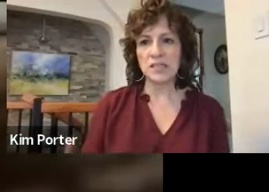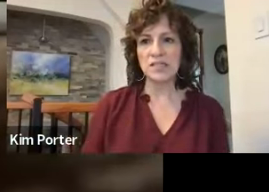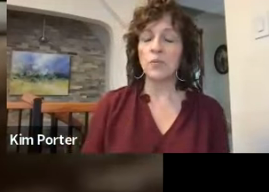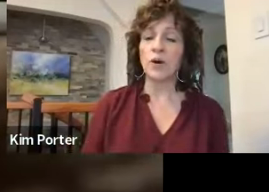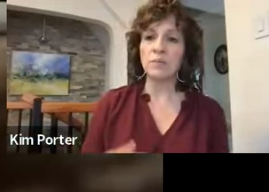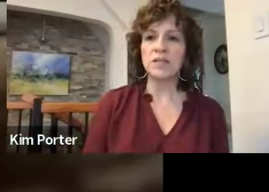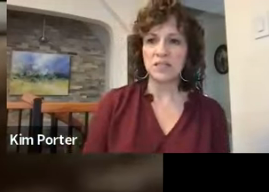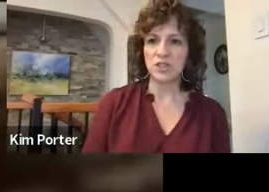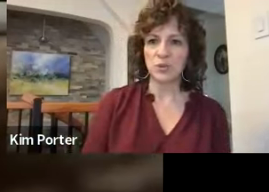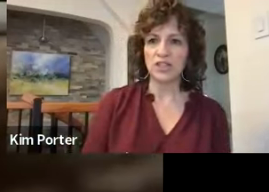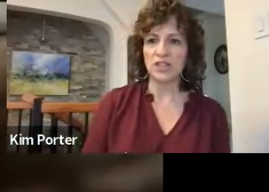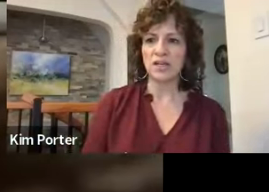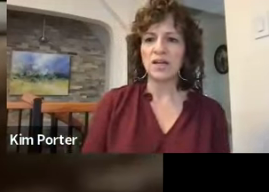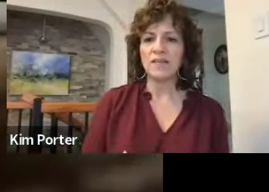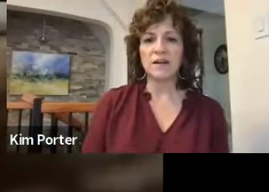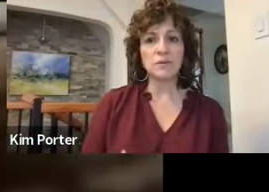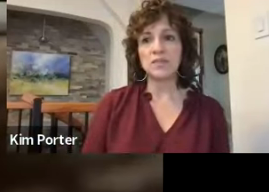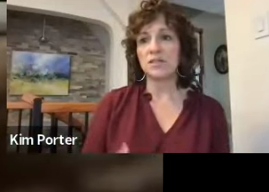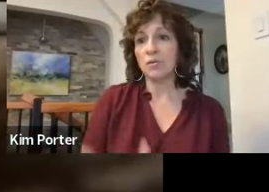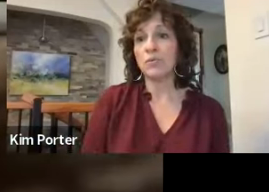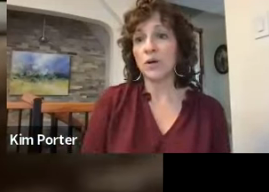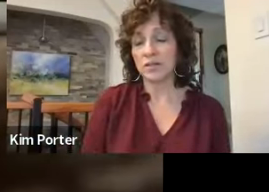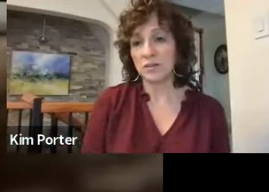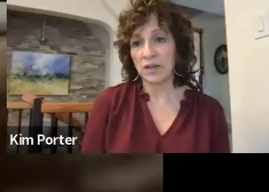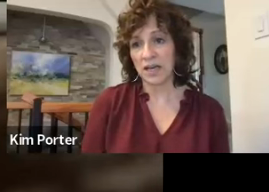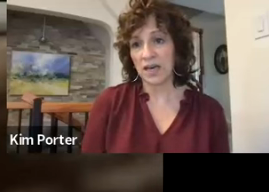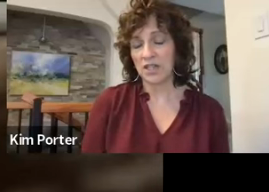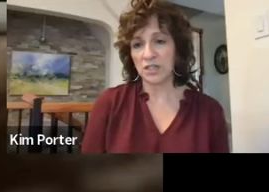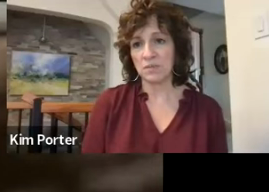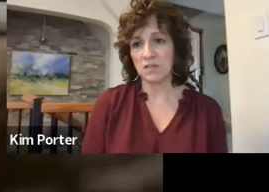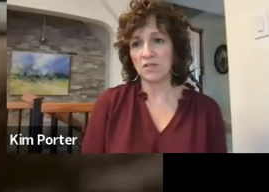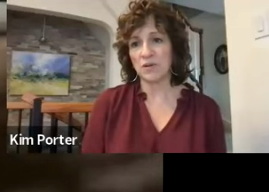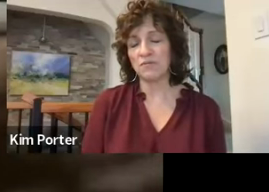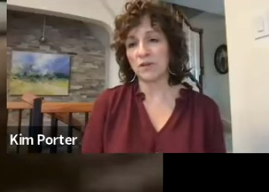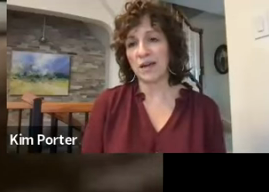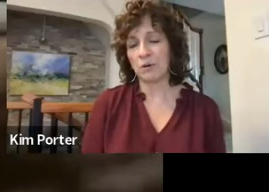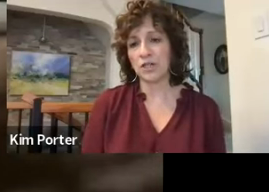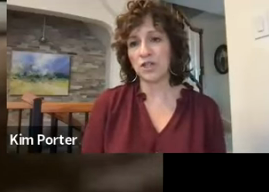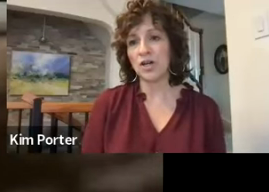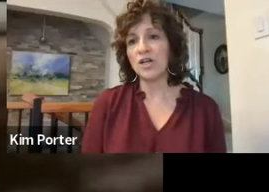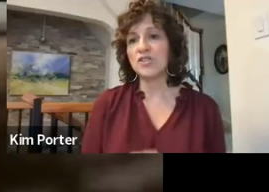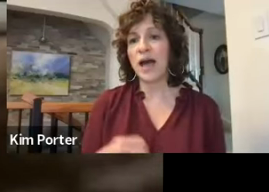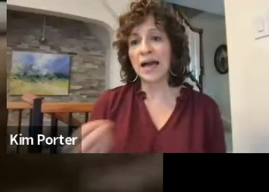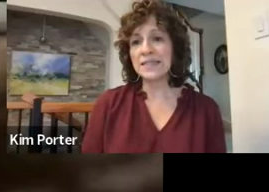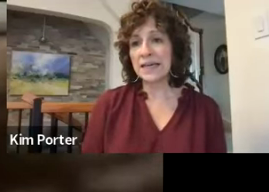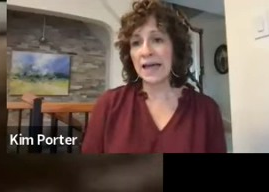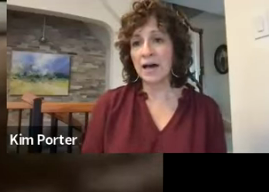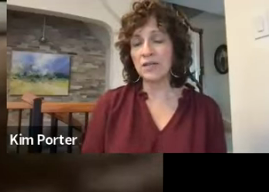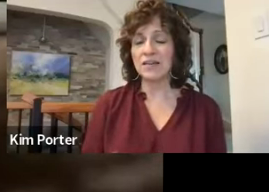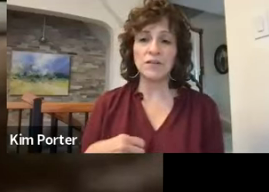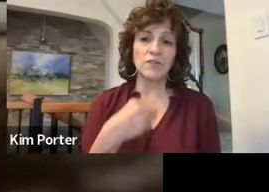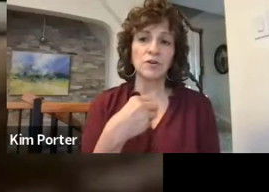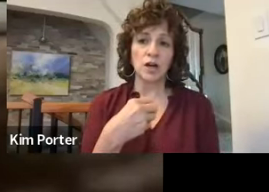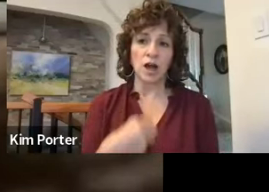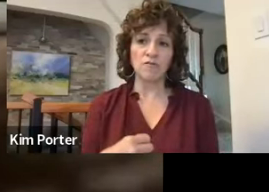I'm going to say when I'm in a situation that I really don't want to engage in substance use, but I'm feeling that pressure. So acting it